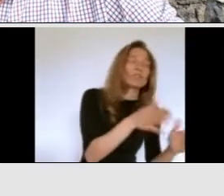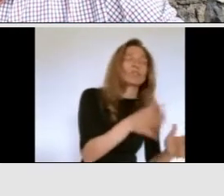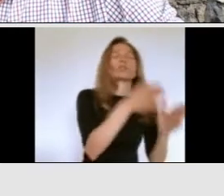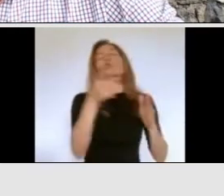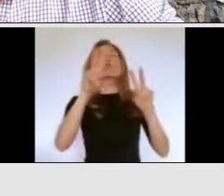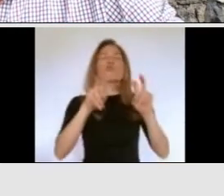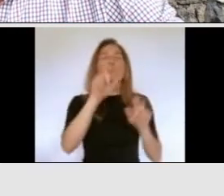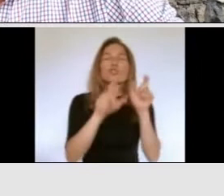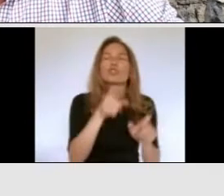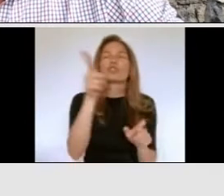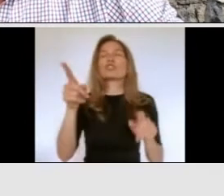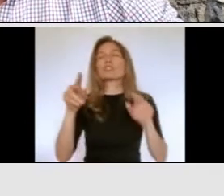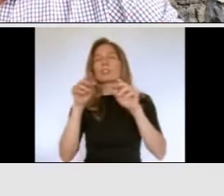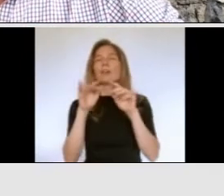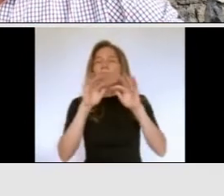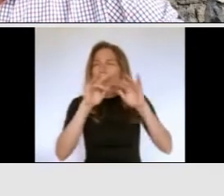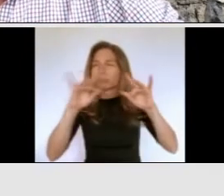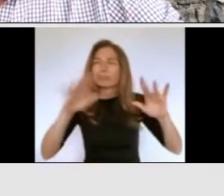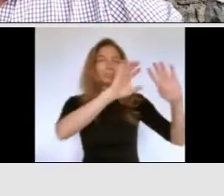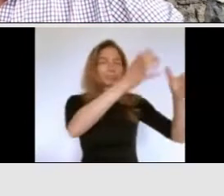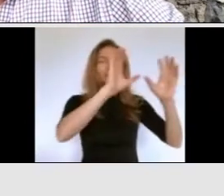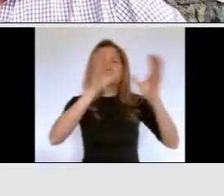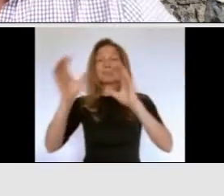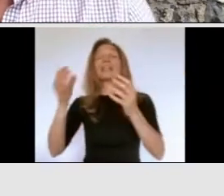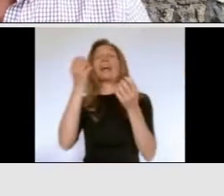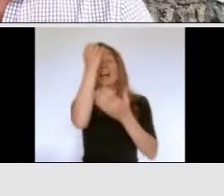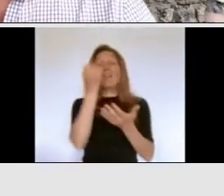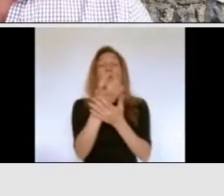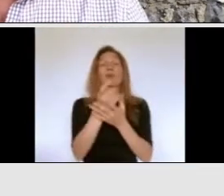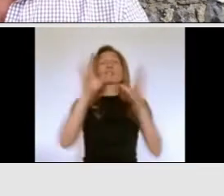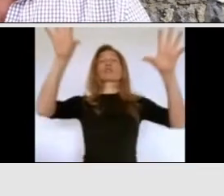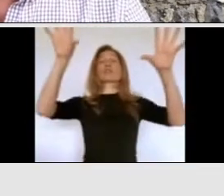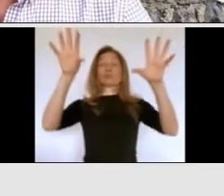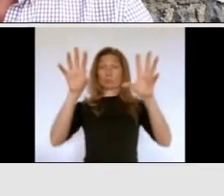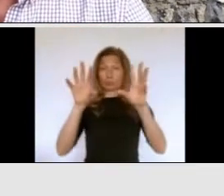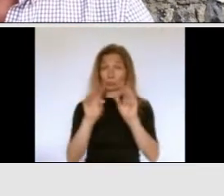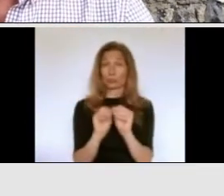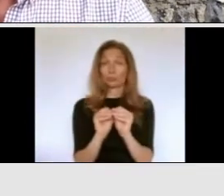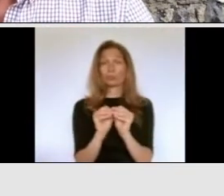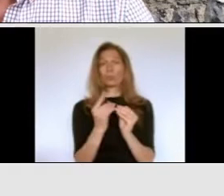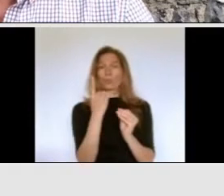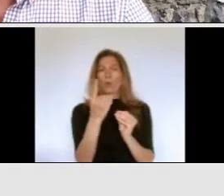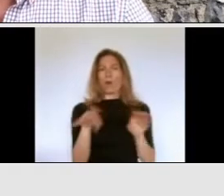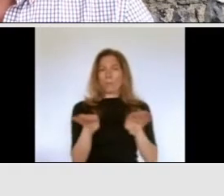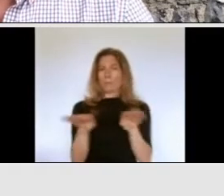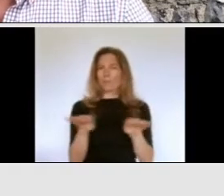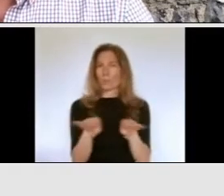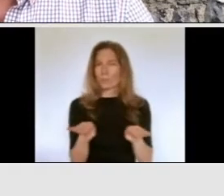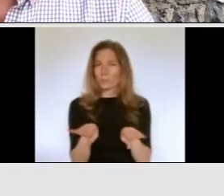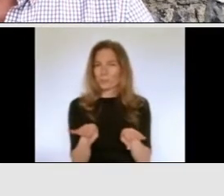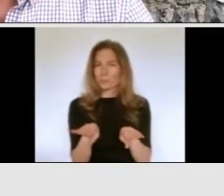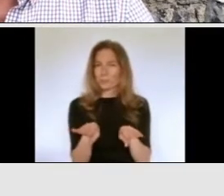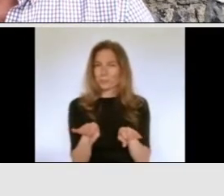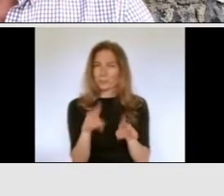providers, policymakers, researchers, and analysts, bringing all of this information together into